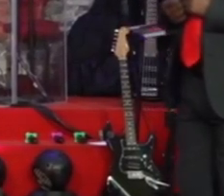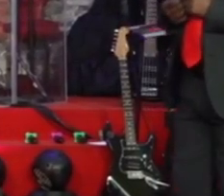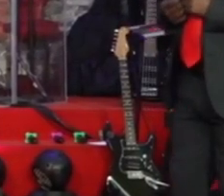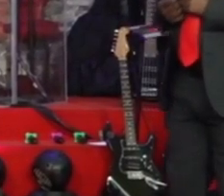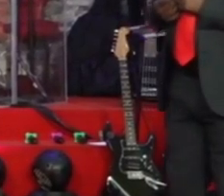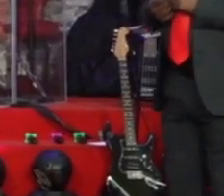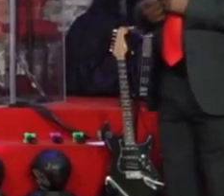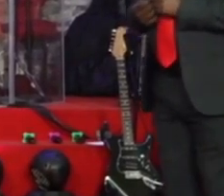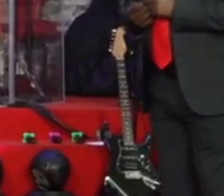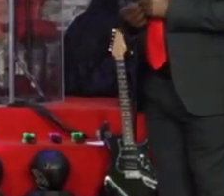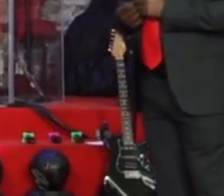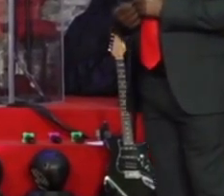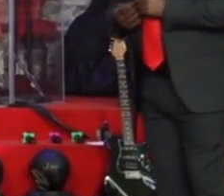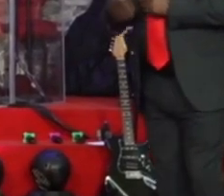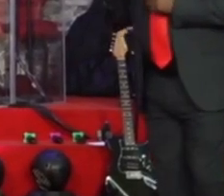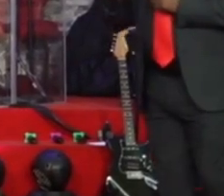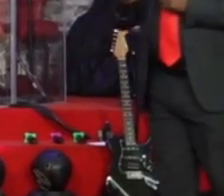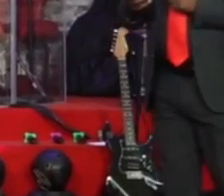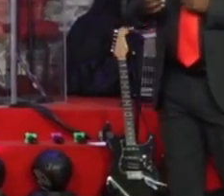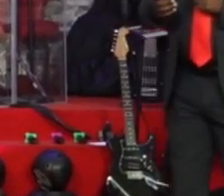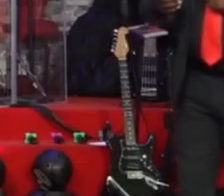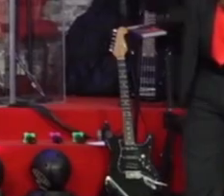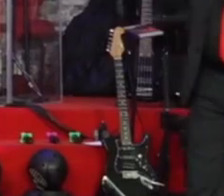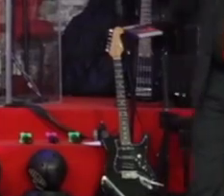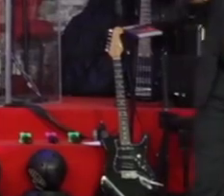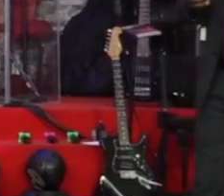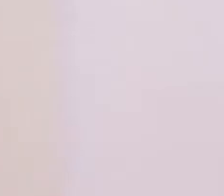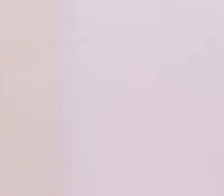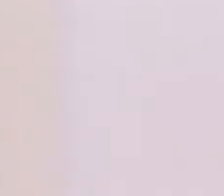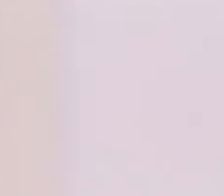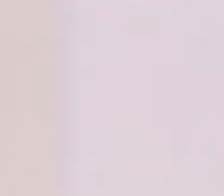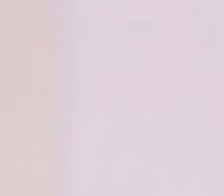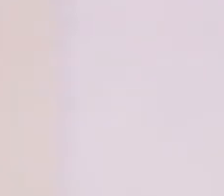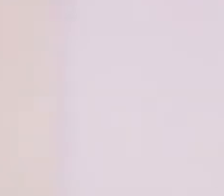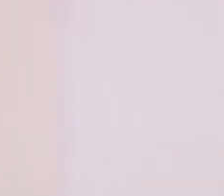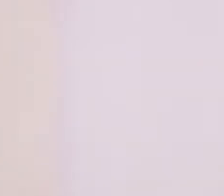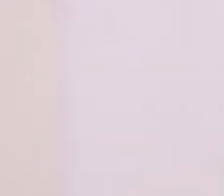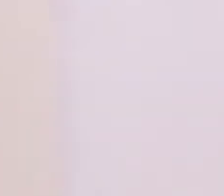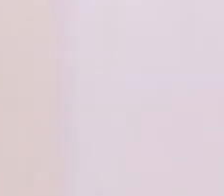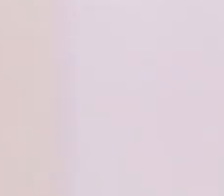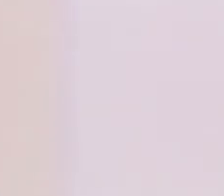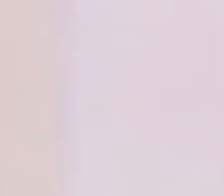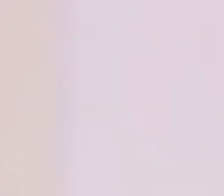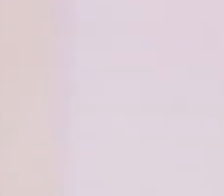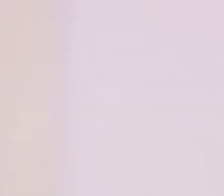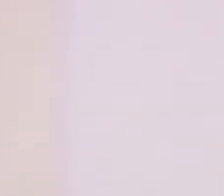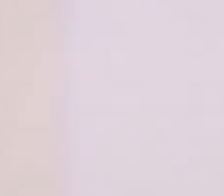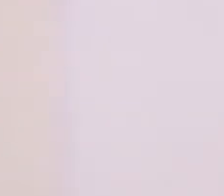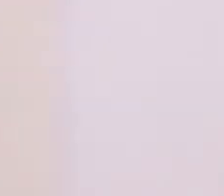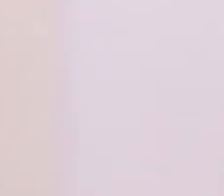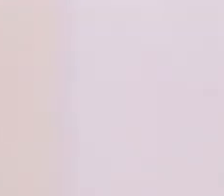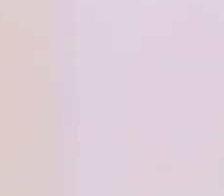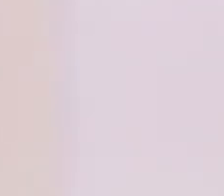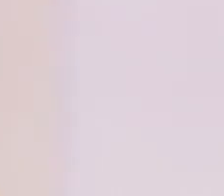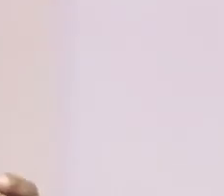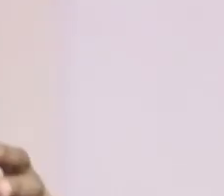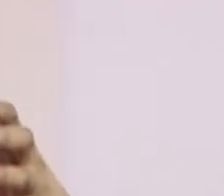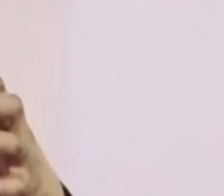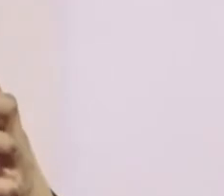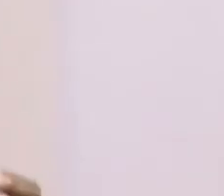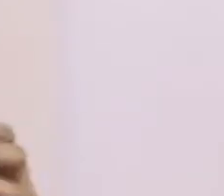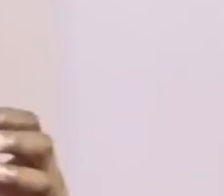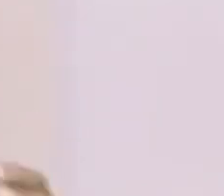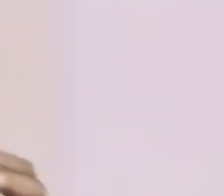make genuine connections. Ni kwamba tutengeneze muunganiko ambao ni wa kihalali. So we need to